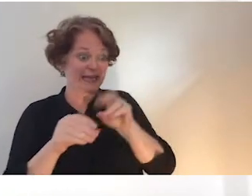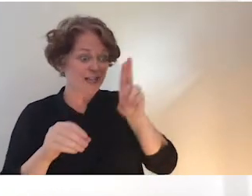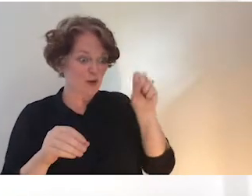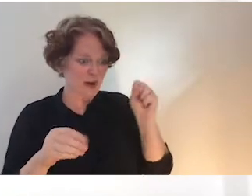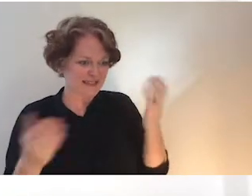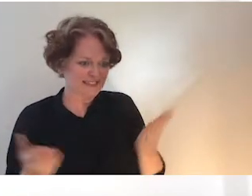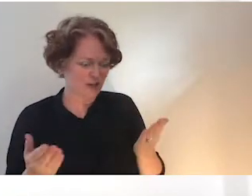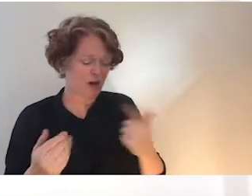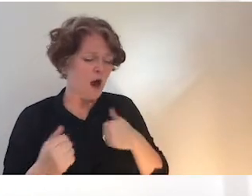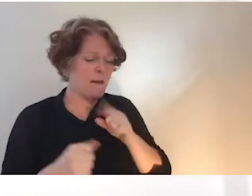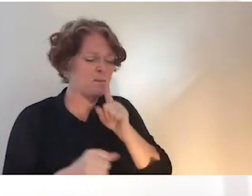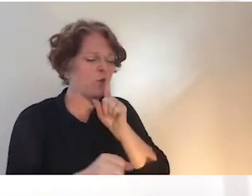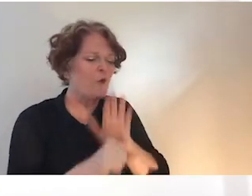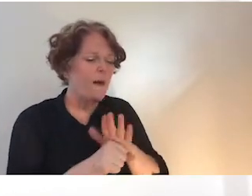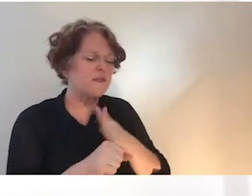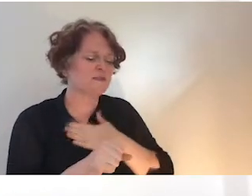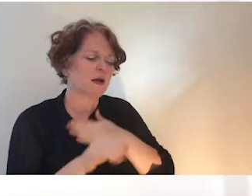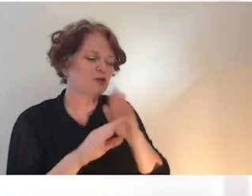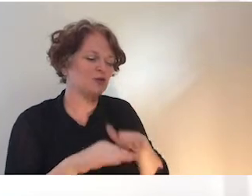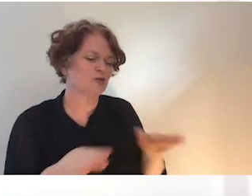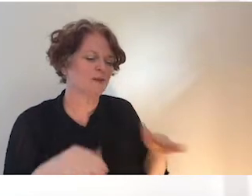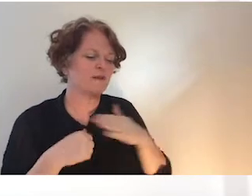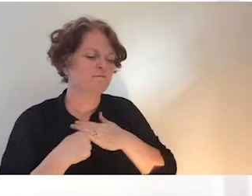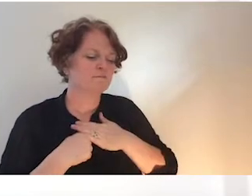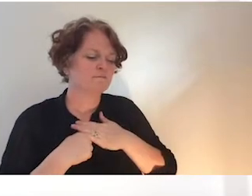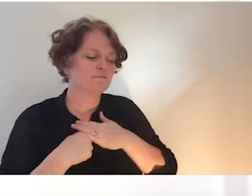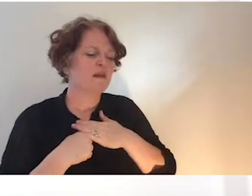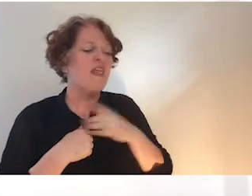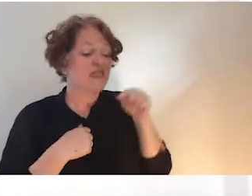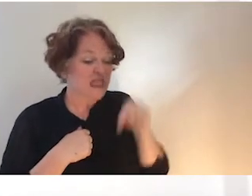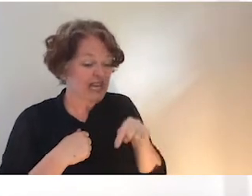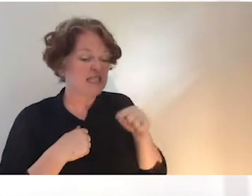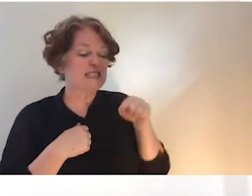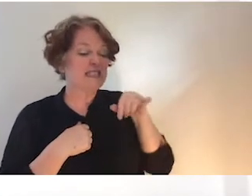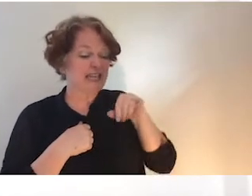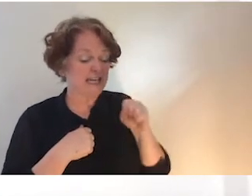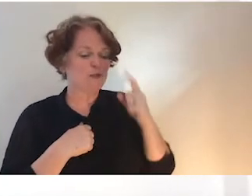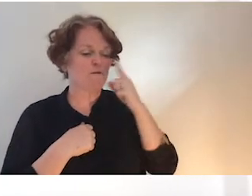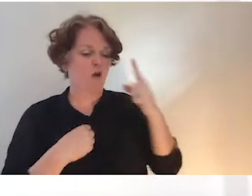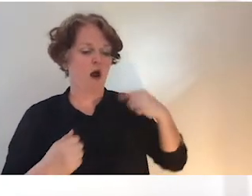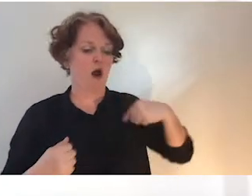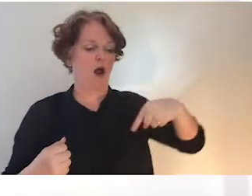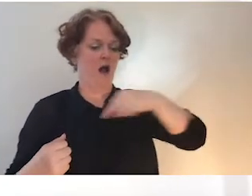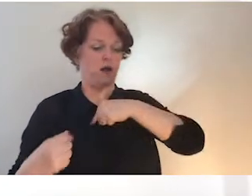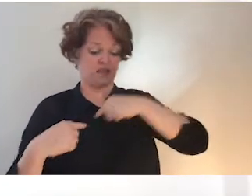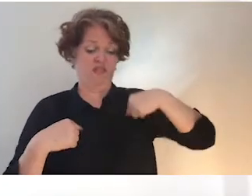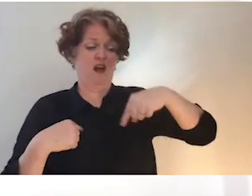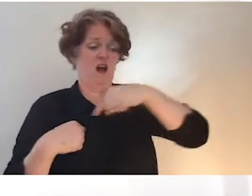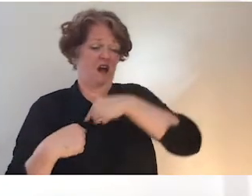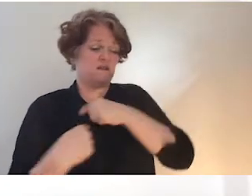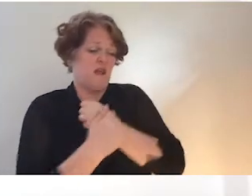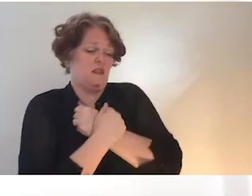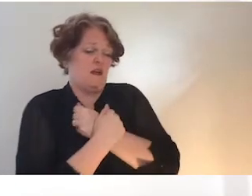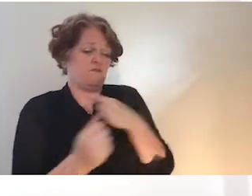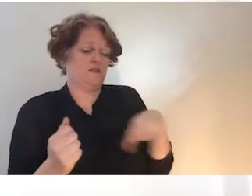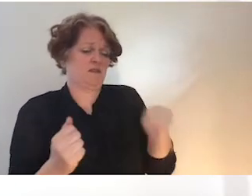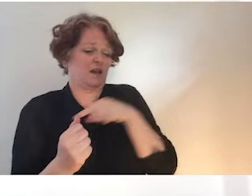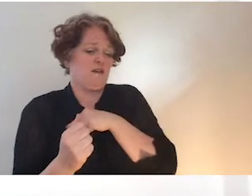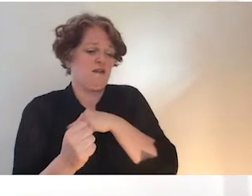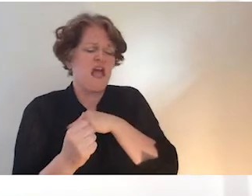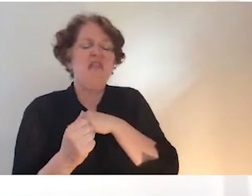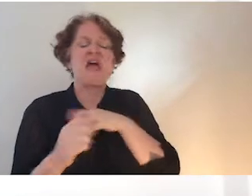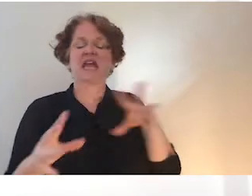the United States. I promise you, this was for us, the us that loves us,